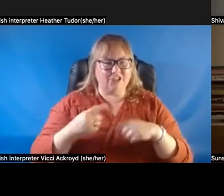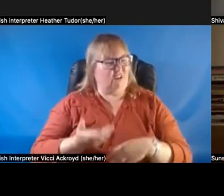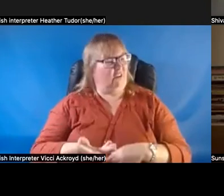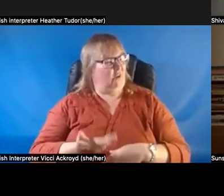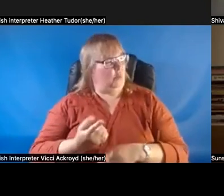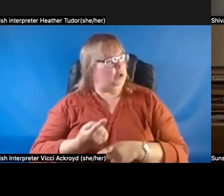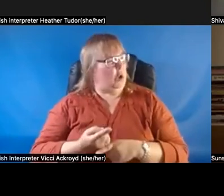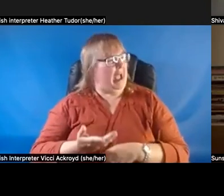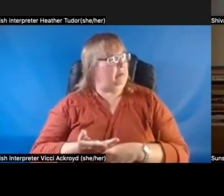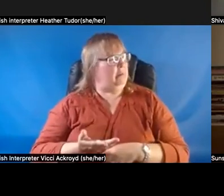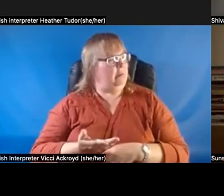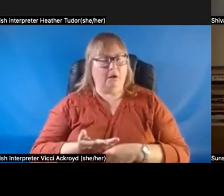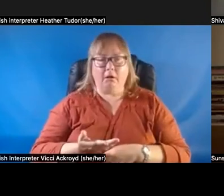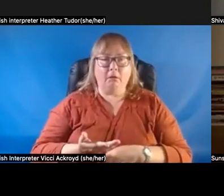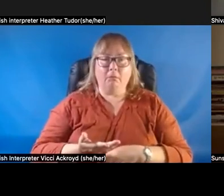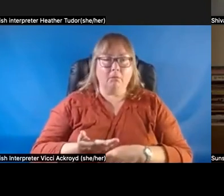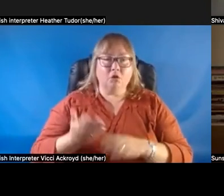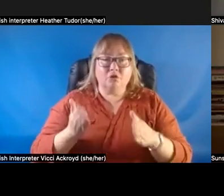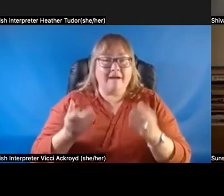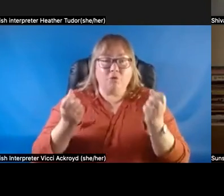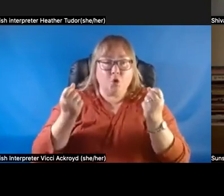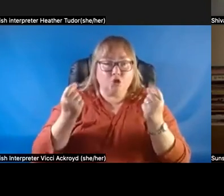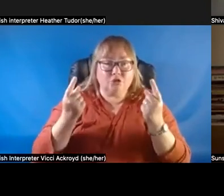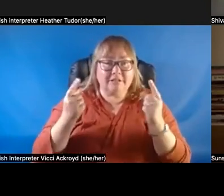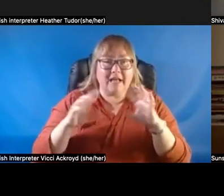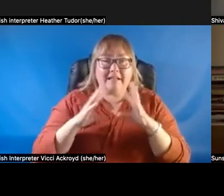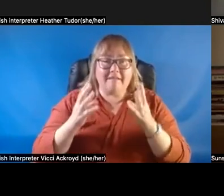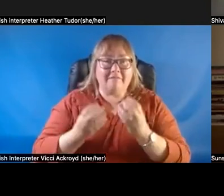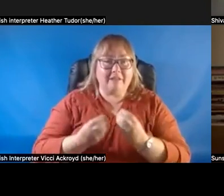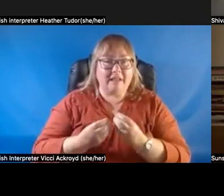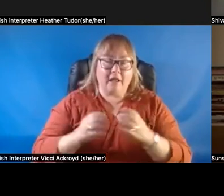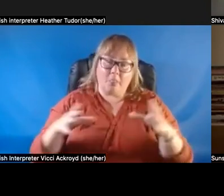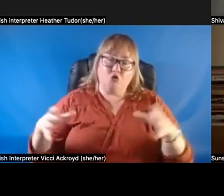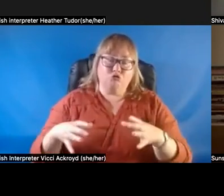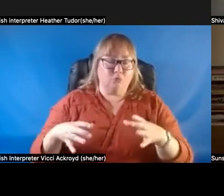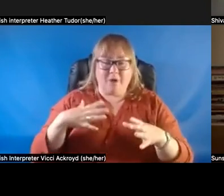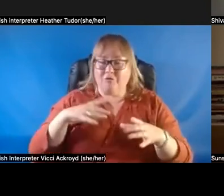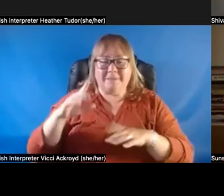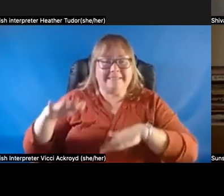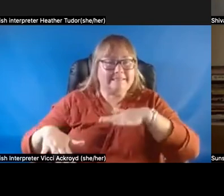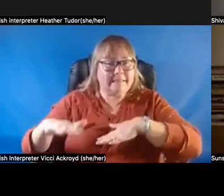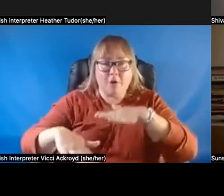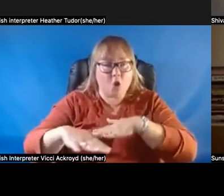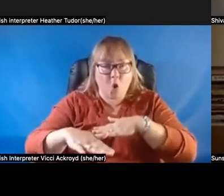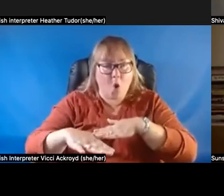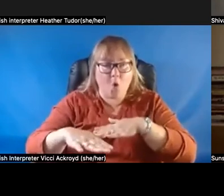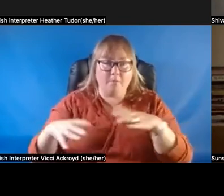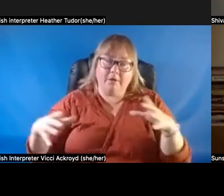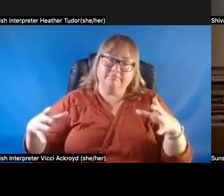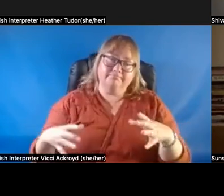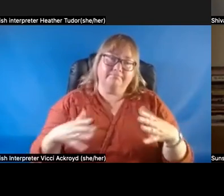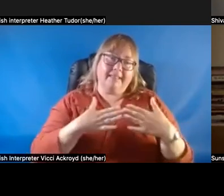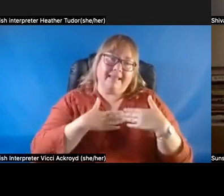about, even though you don't have to understand it, you don't have to have the similar experiences, but the kindness or